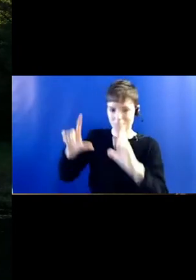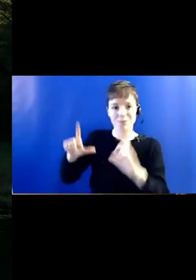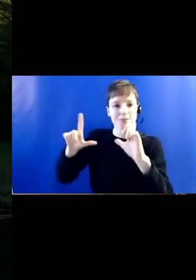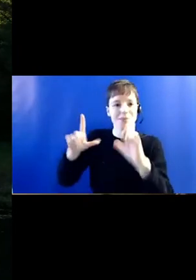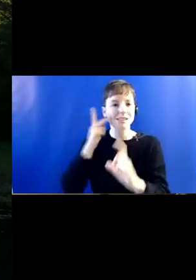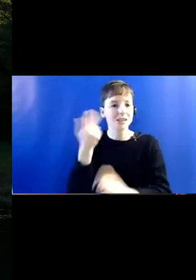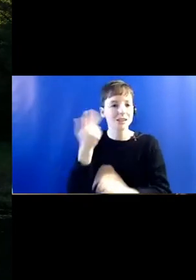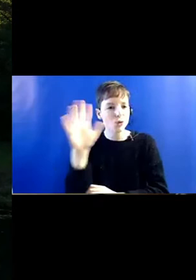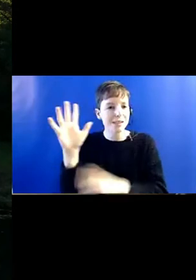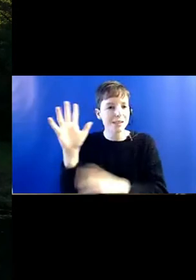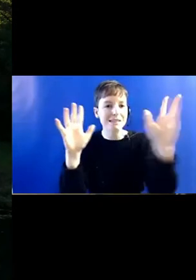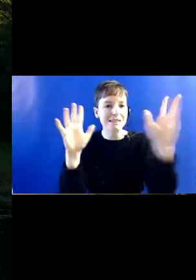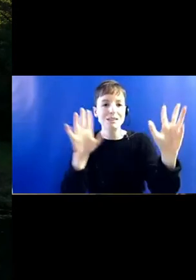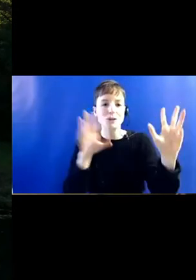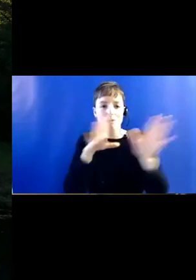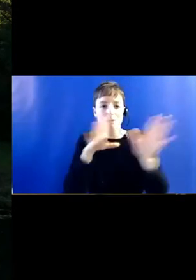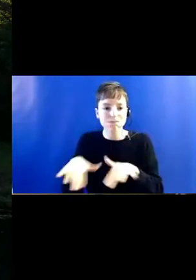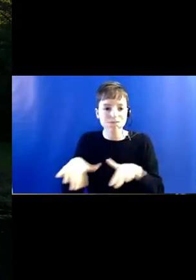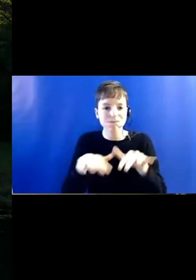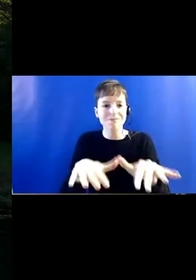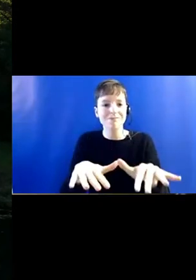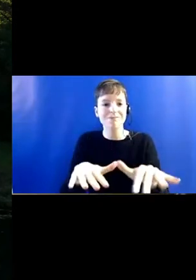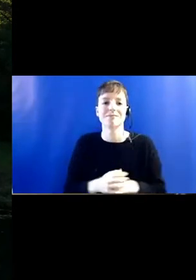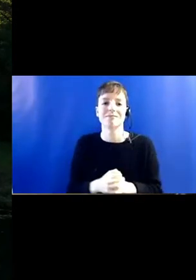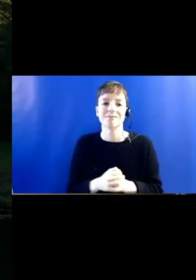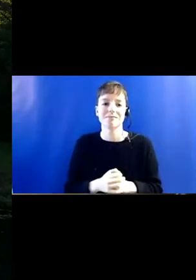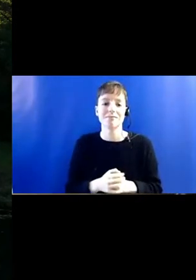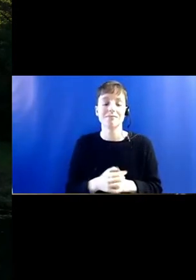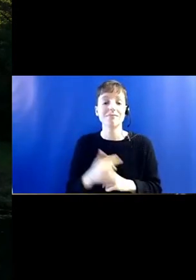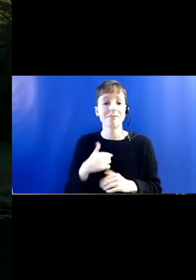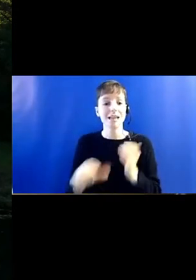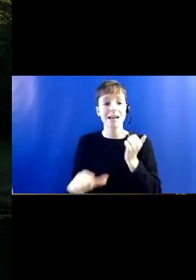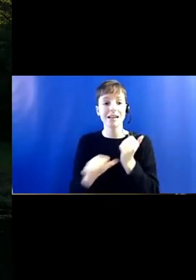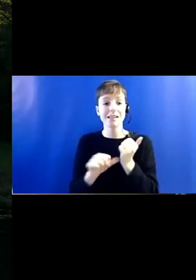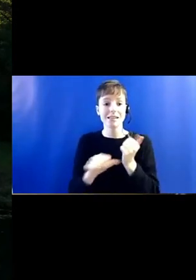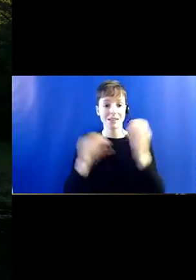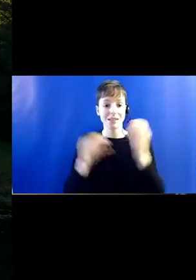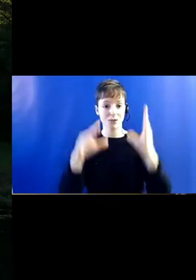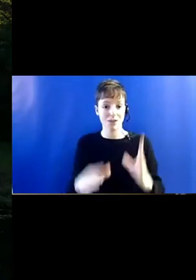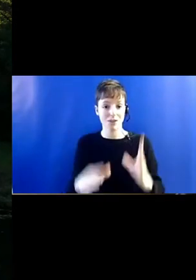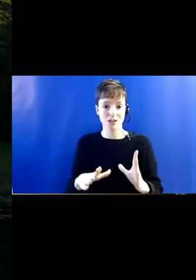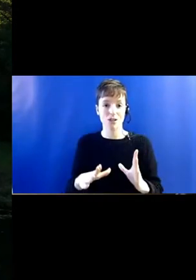am assistant professor of teaching in the Department of Asian Studies.